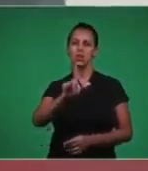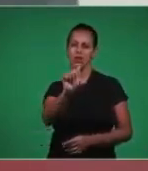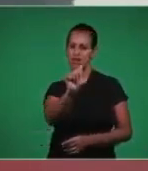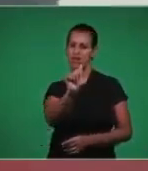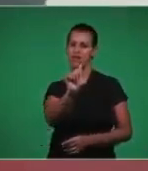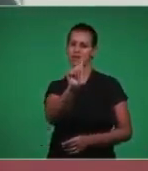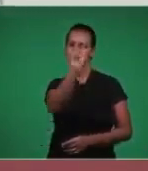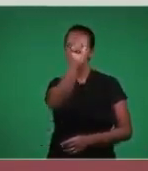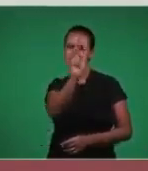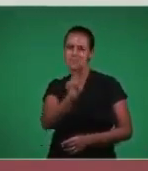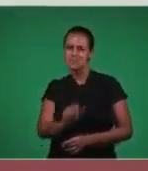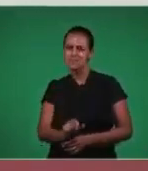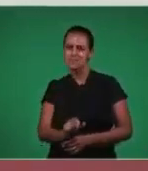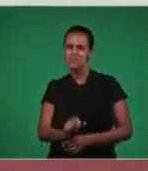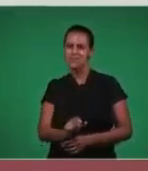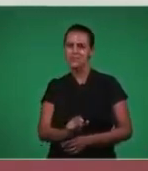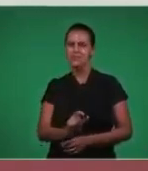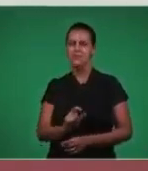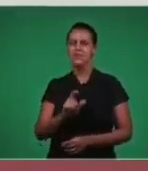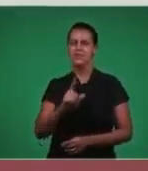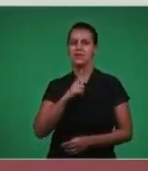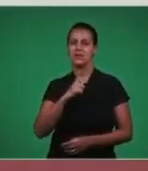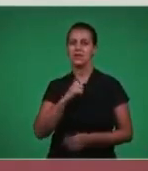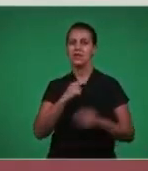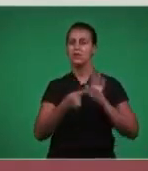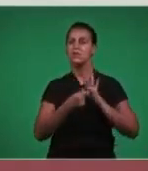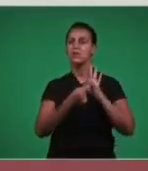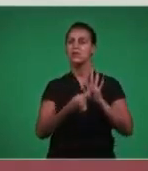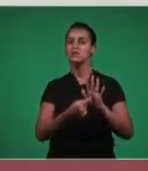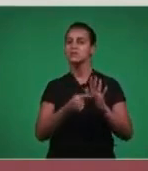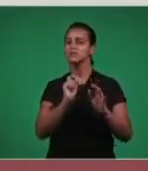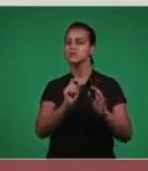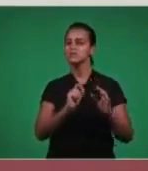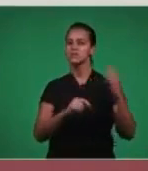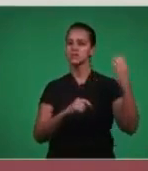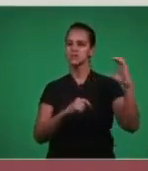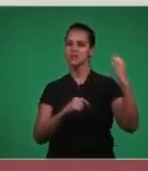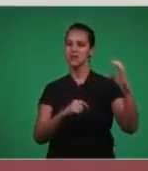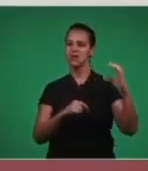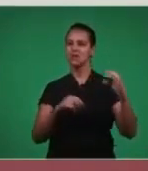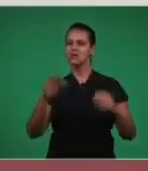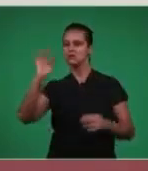the bone marrow, so we can understand the faith.